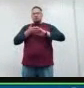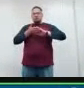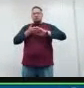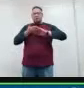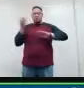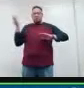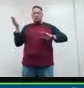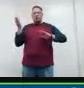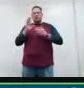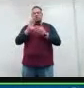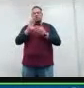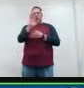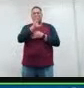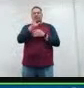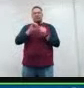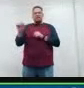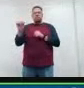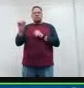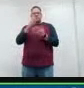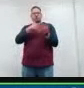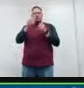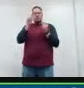ability to interact with the public.